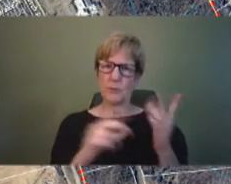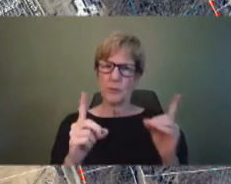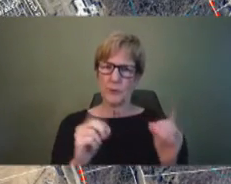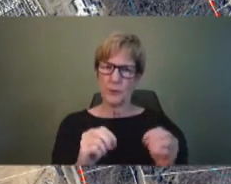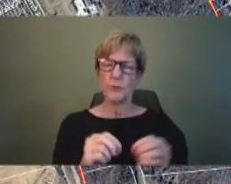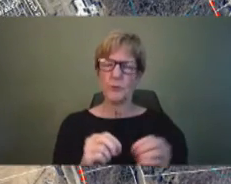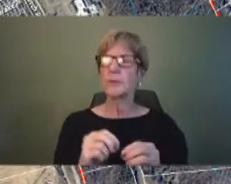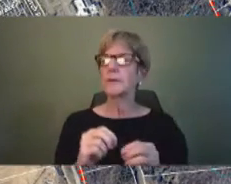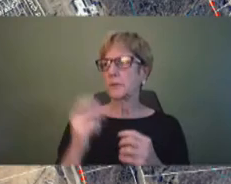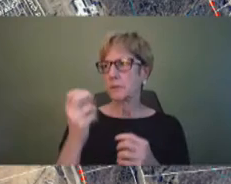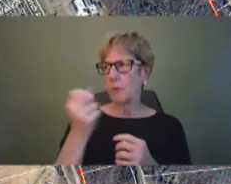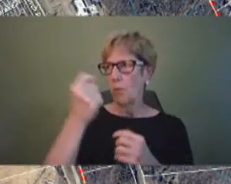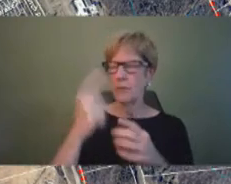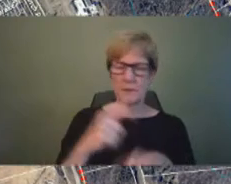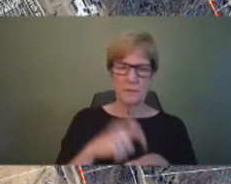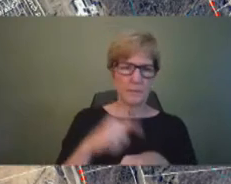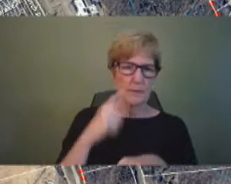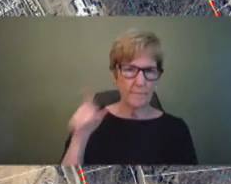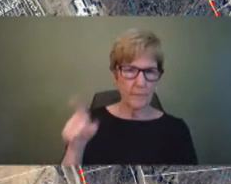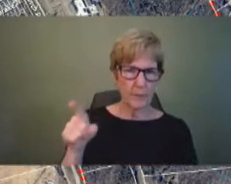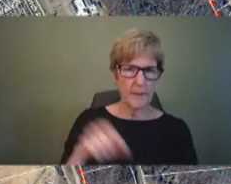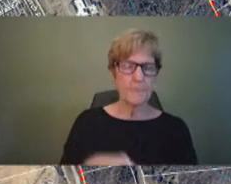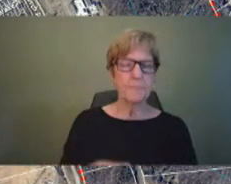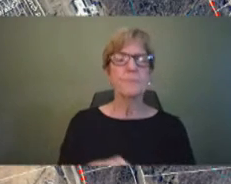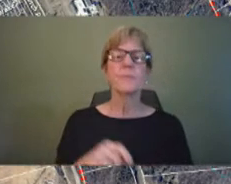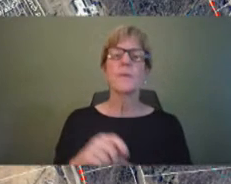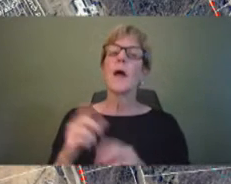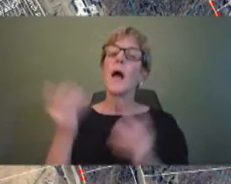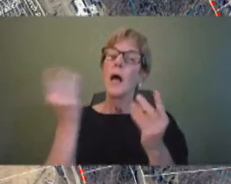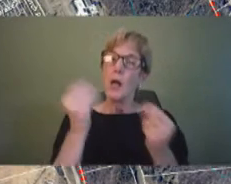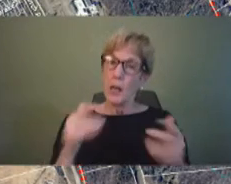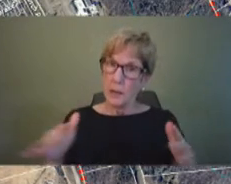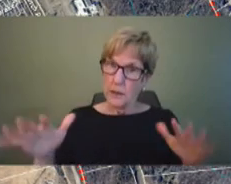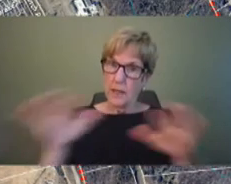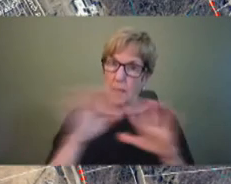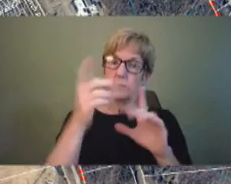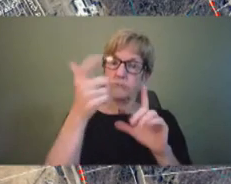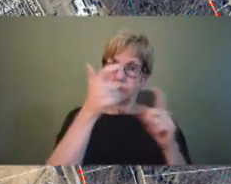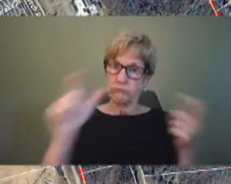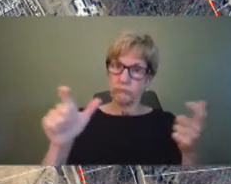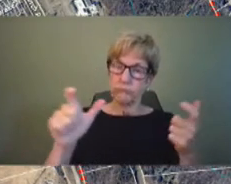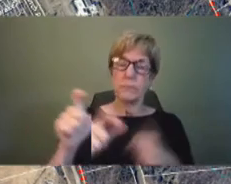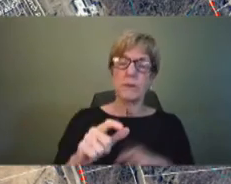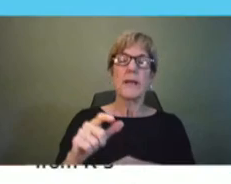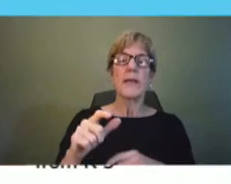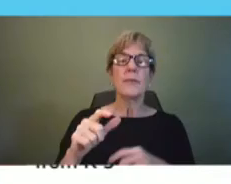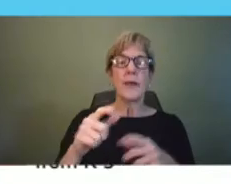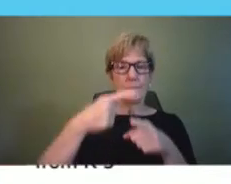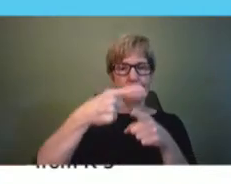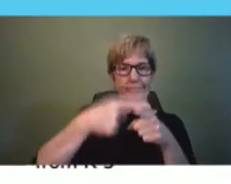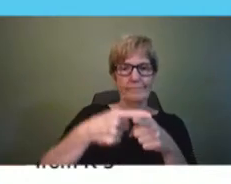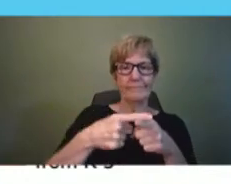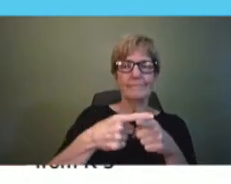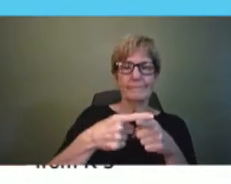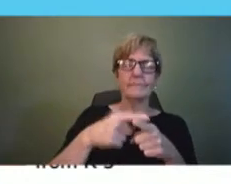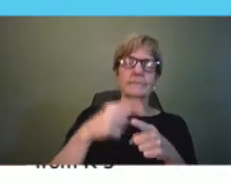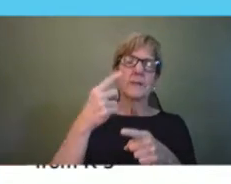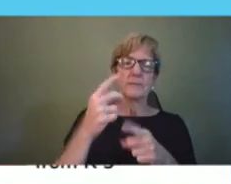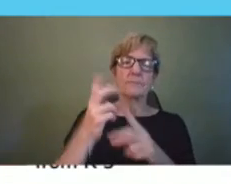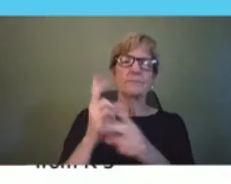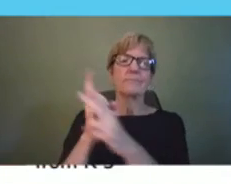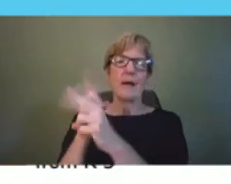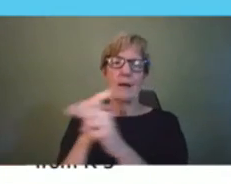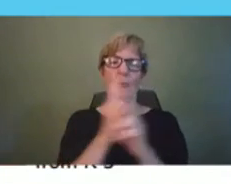him to do that uh again large piece of property at the at the elbow of essentially two interstates uh the